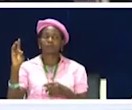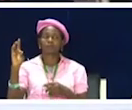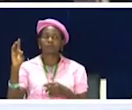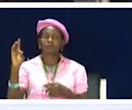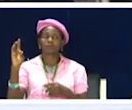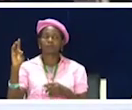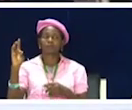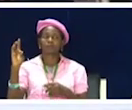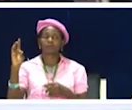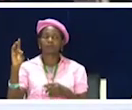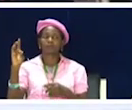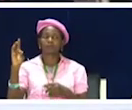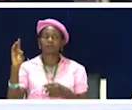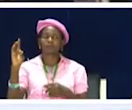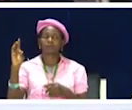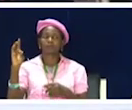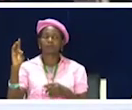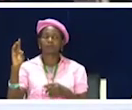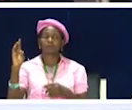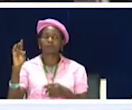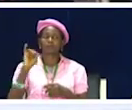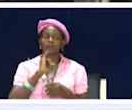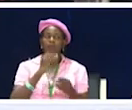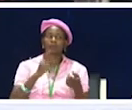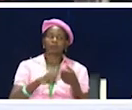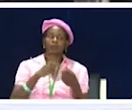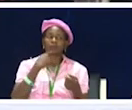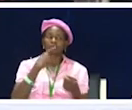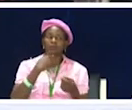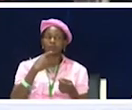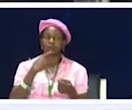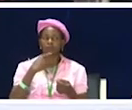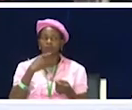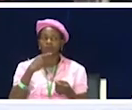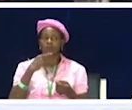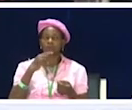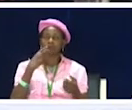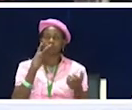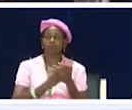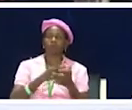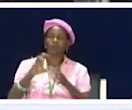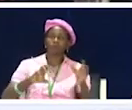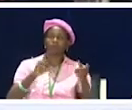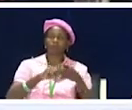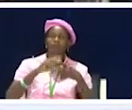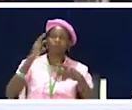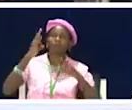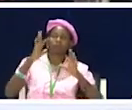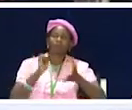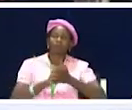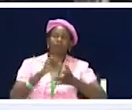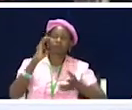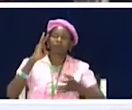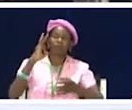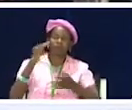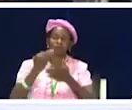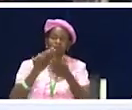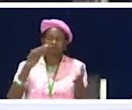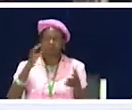By the way, I want to say well done to the preacher who preached before me.